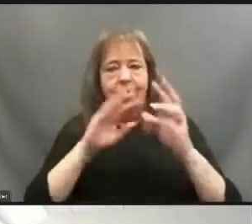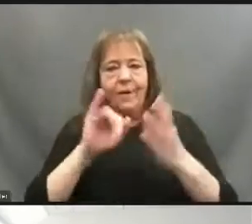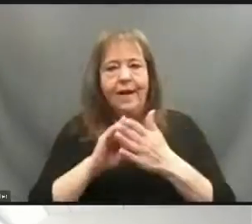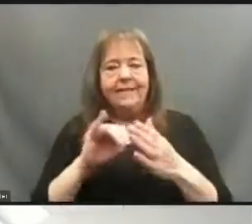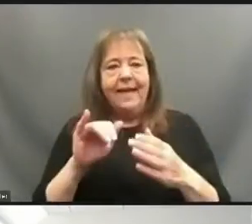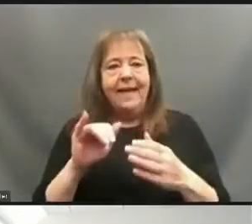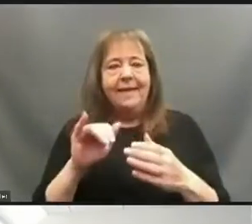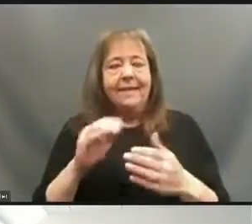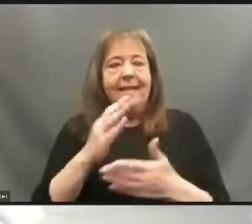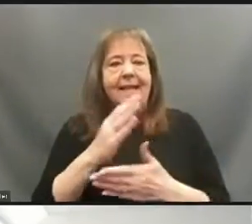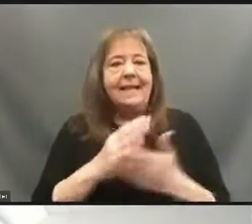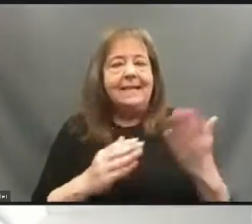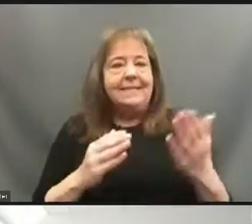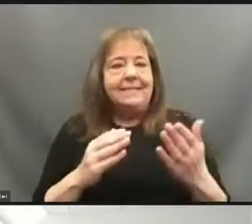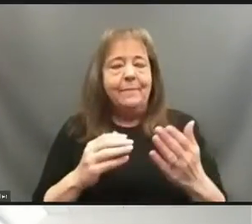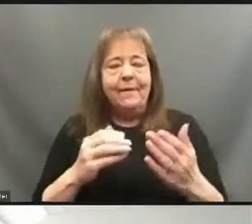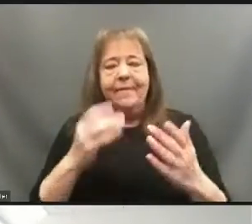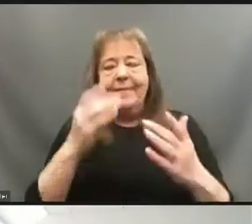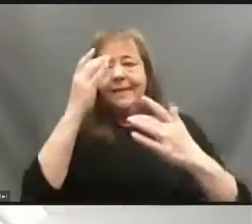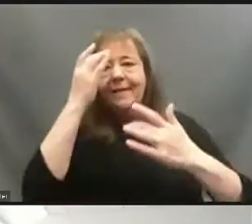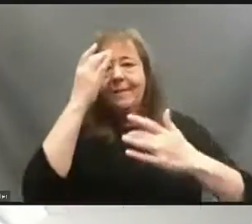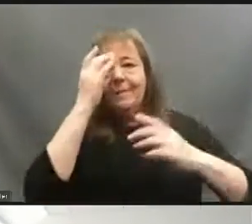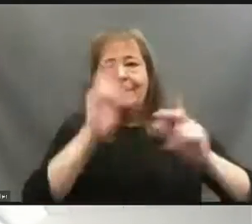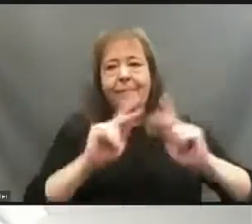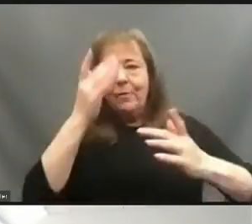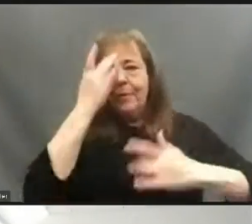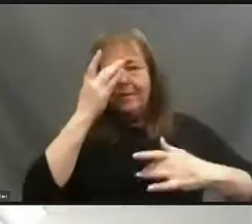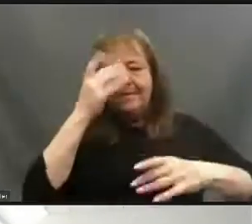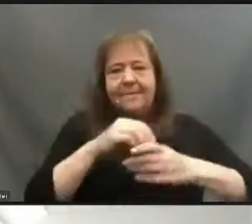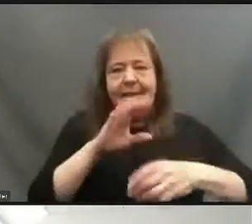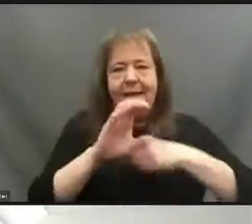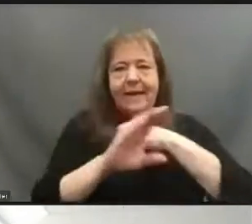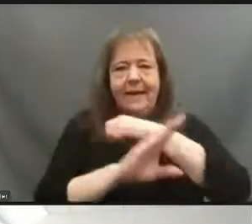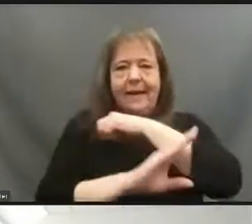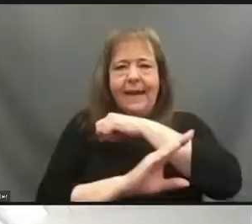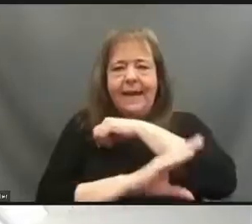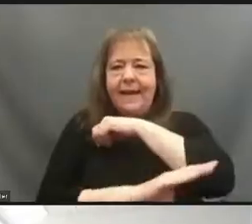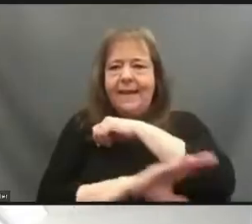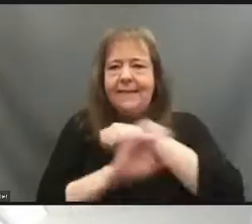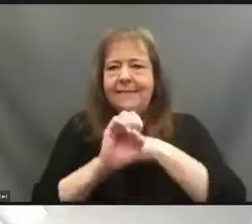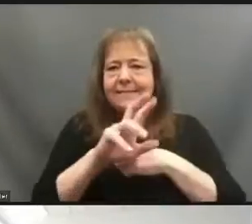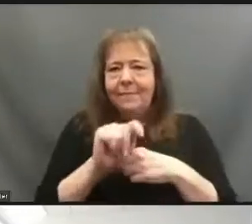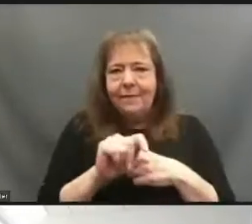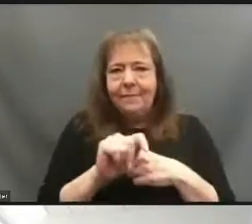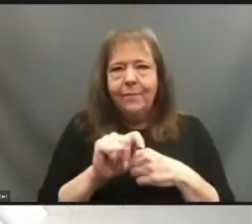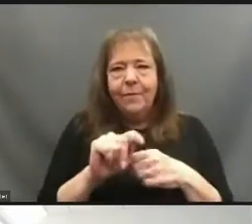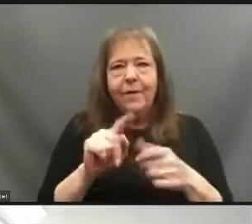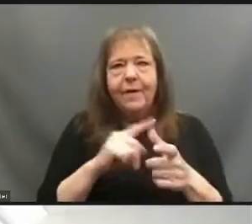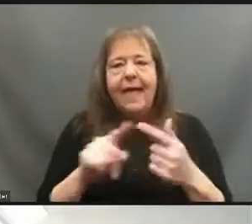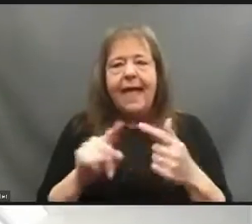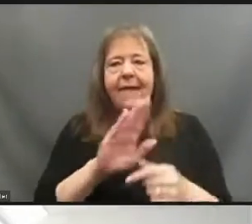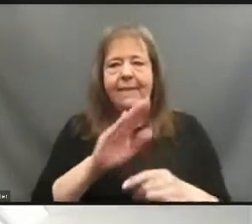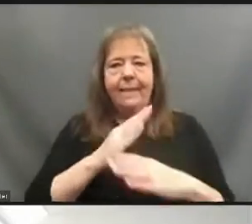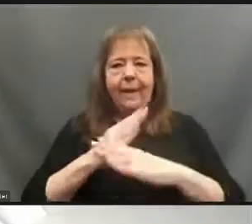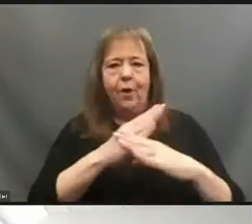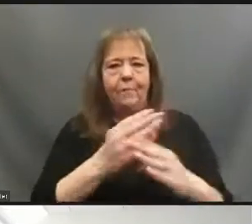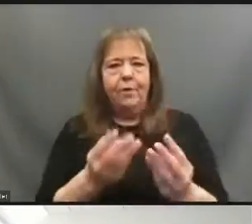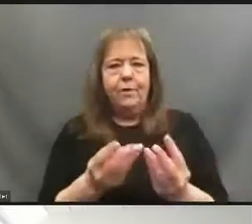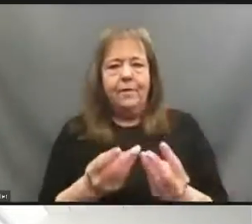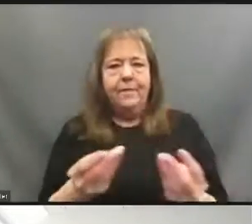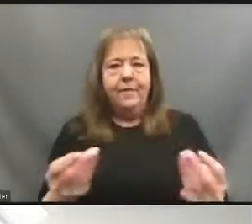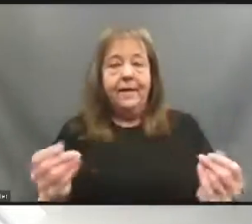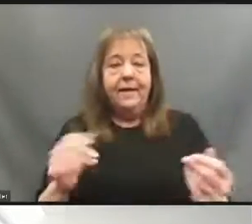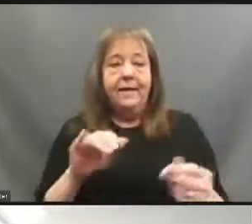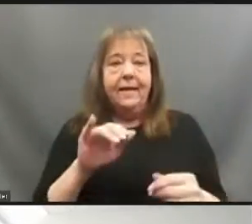immunity from prior infection from COVID, we're really looking at that February, March timeframe as being the time that we would start